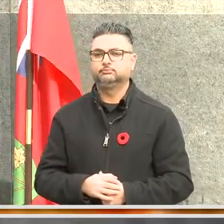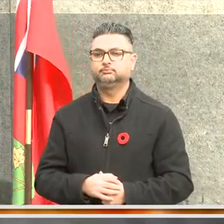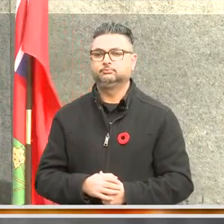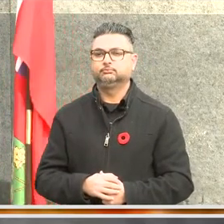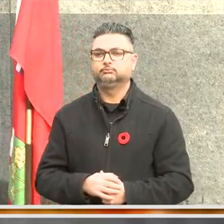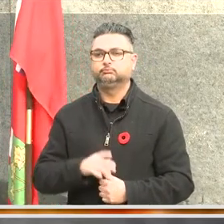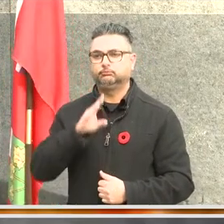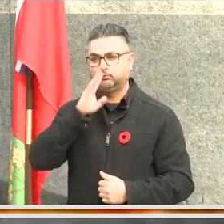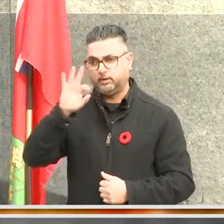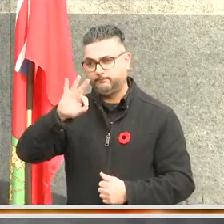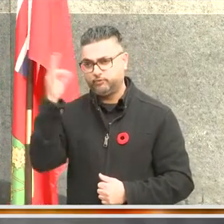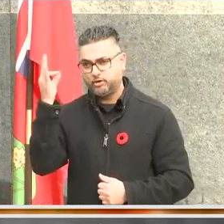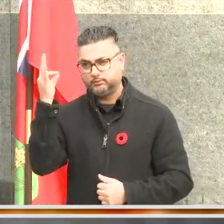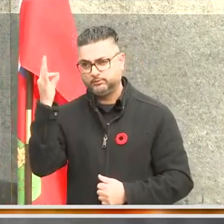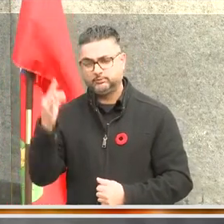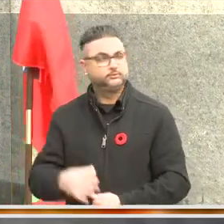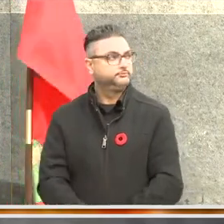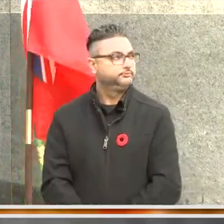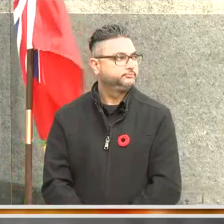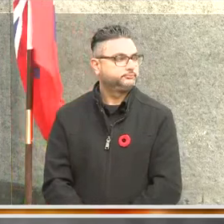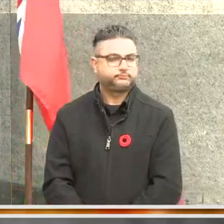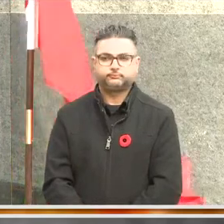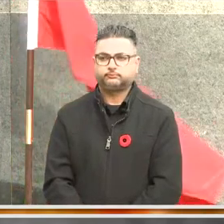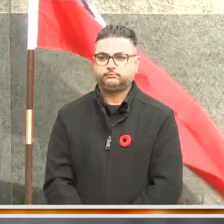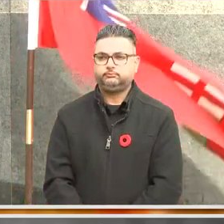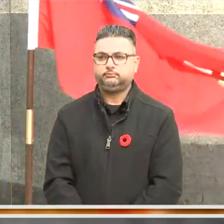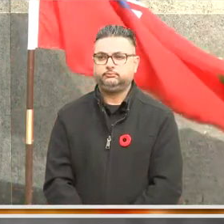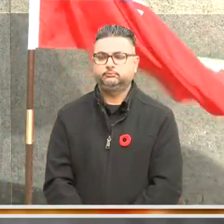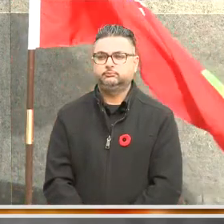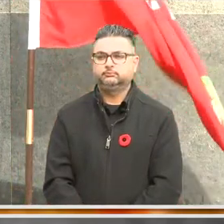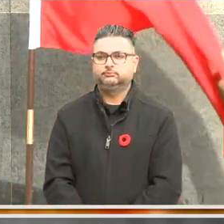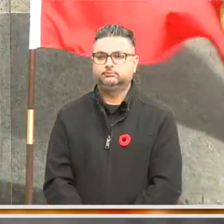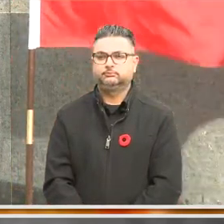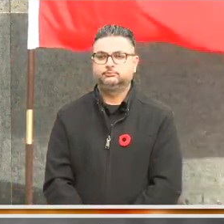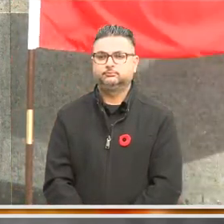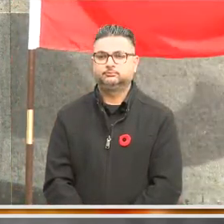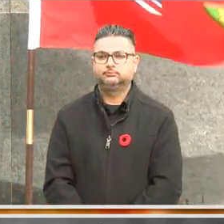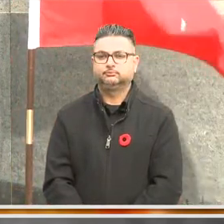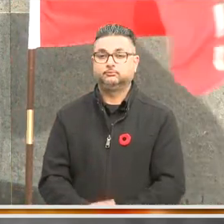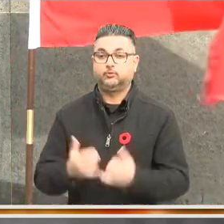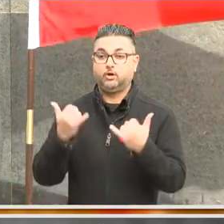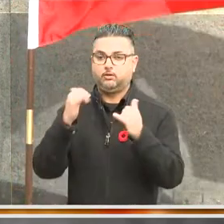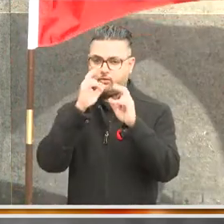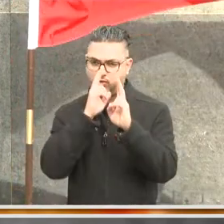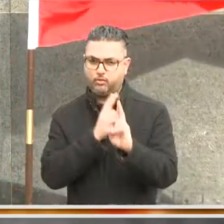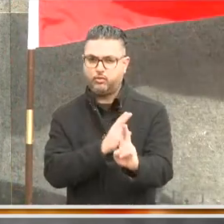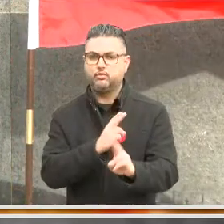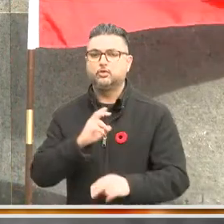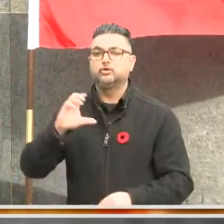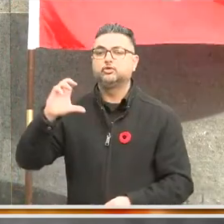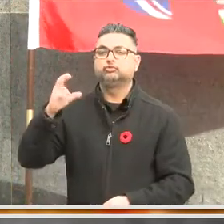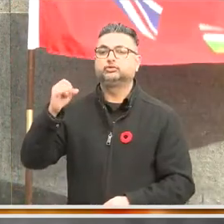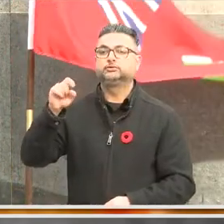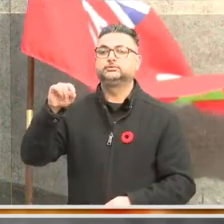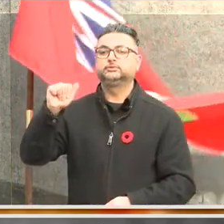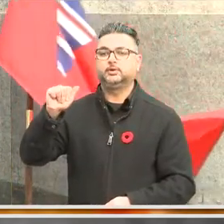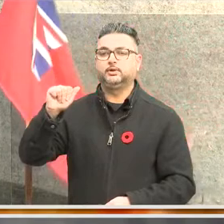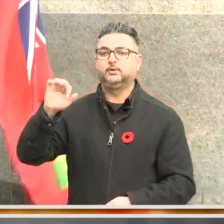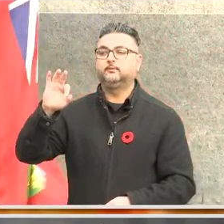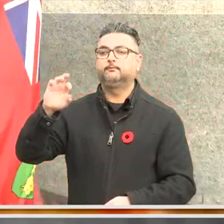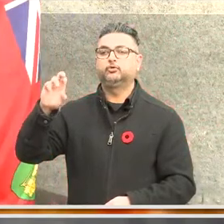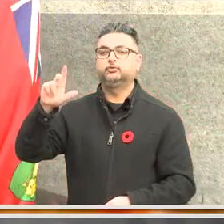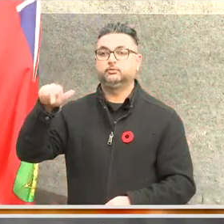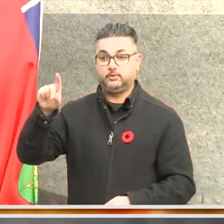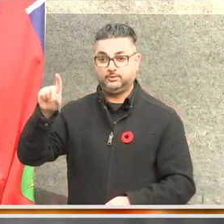du Tourisme et de la Culture, the Honorable Chrystia Freeland, Deputy Prime Minister, and Minister of Finance